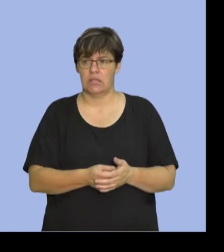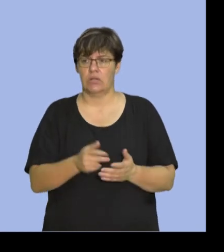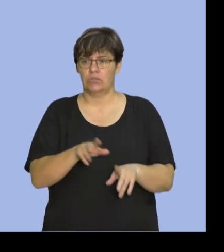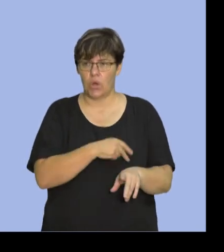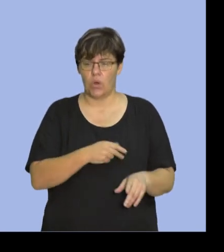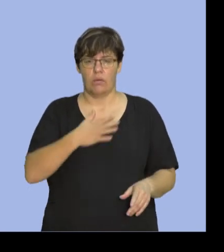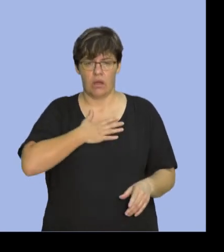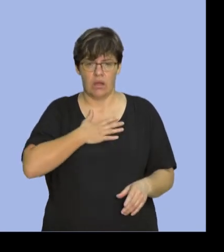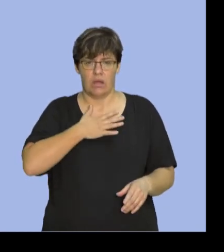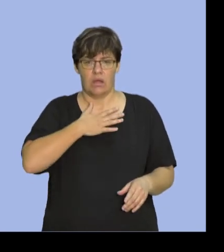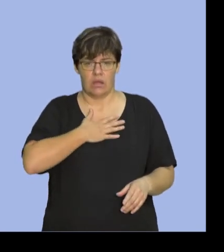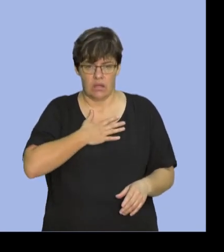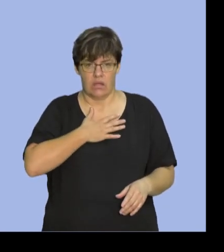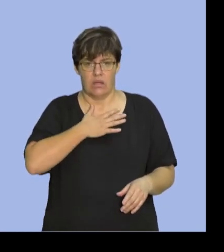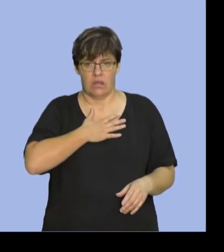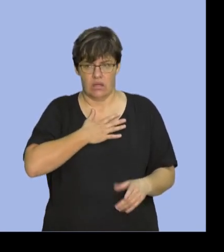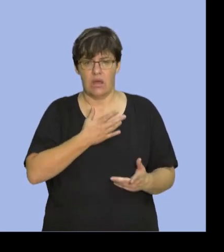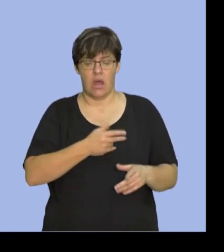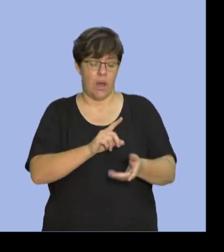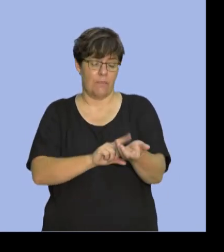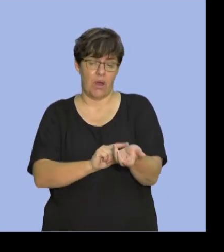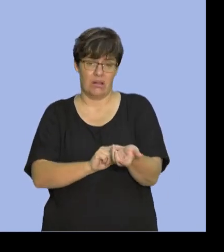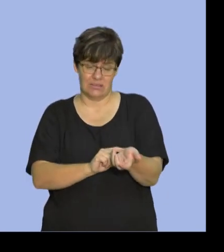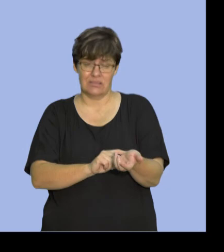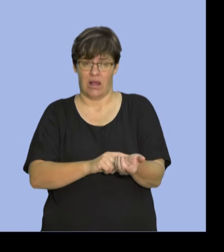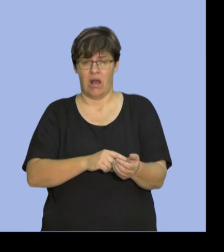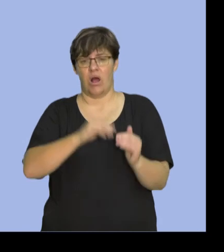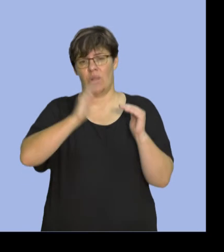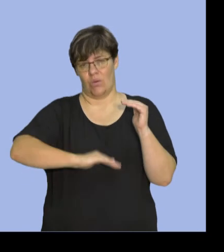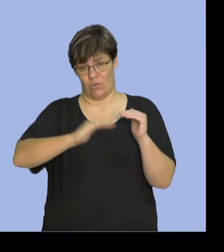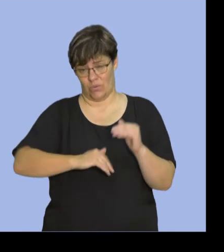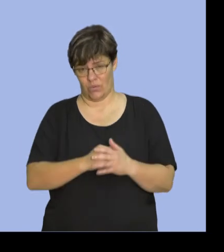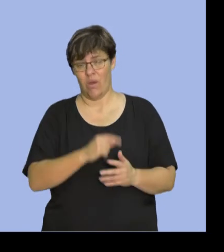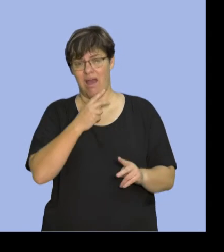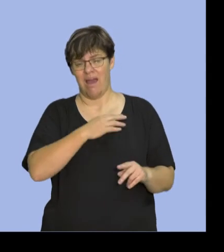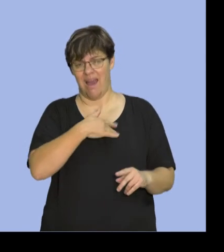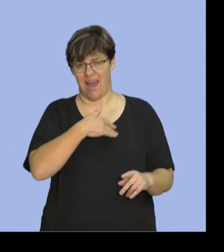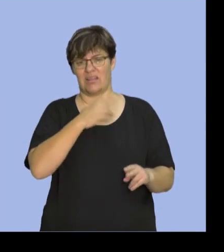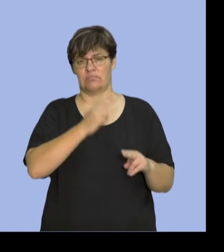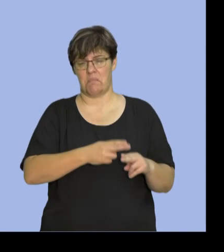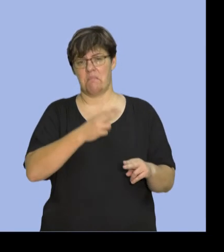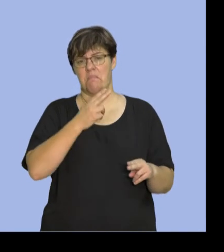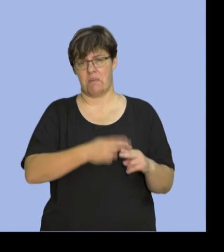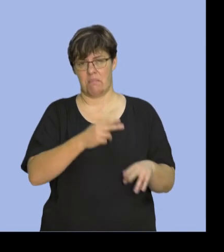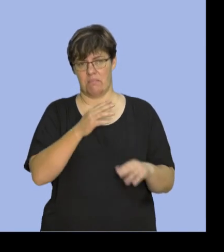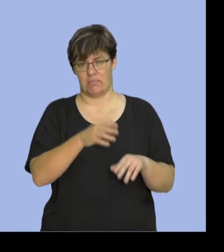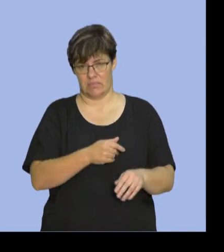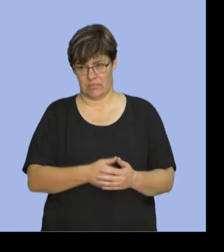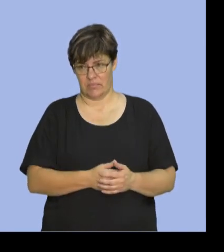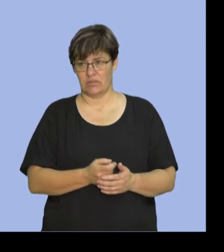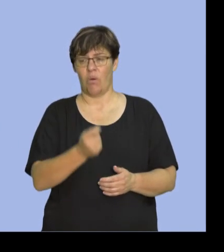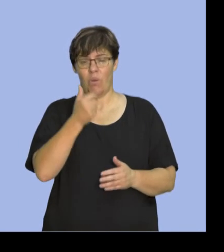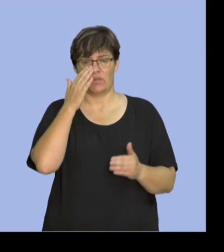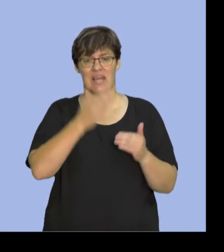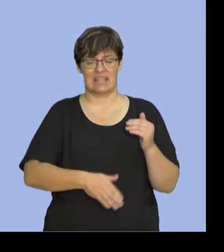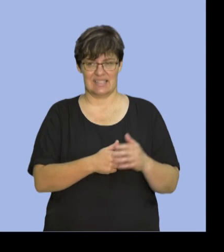breathing, and a weak pulse, because that also affects the heart and how the heart functions. So guys, we've come to almost the end of